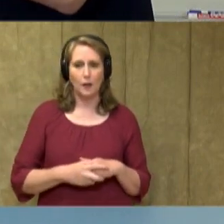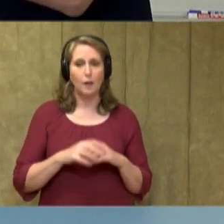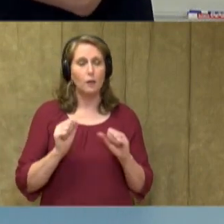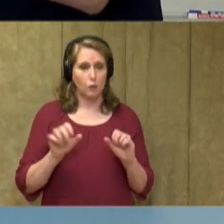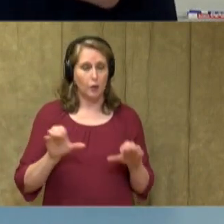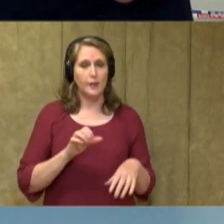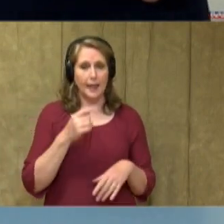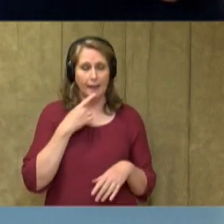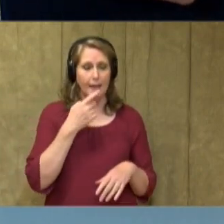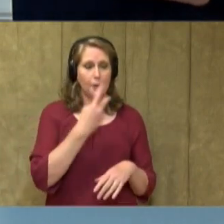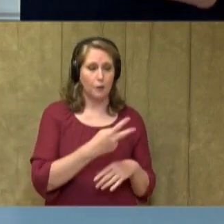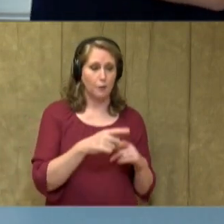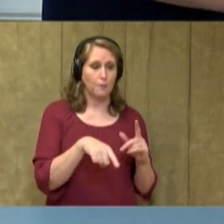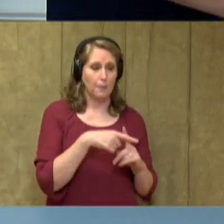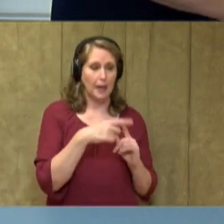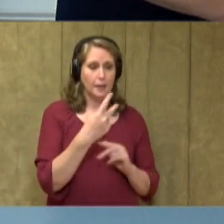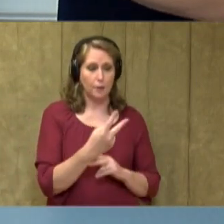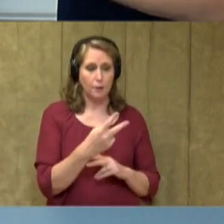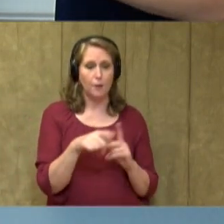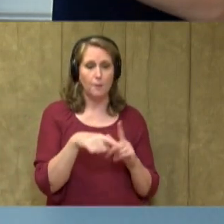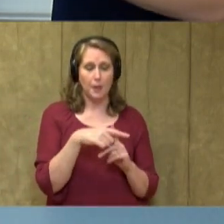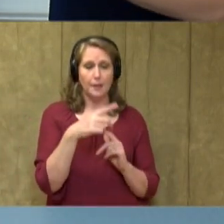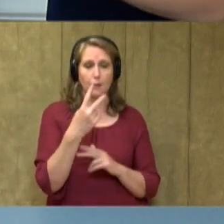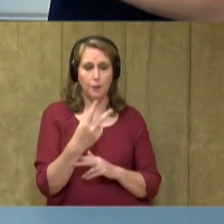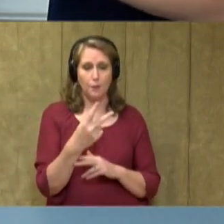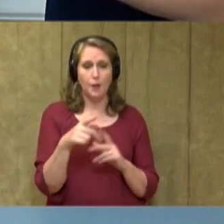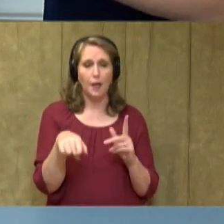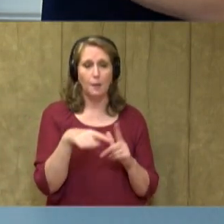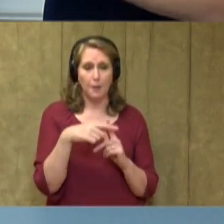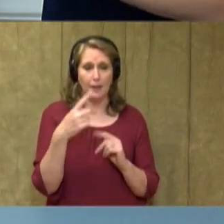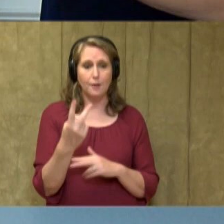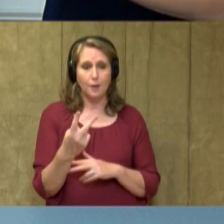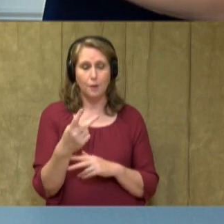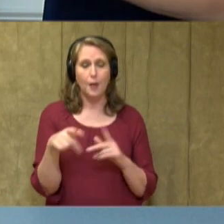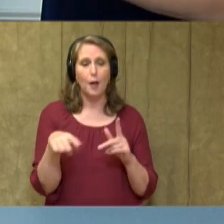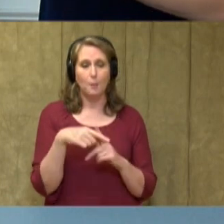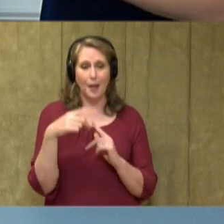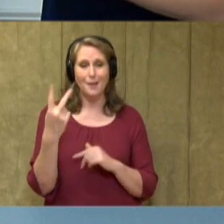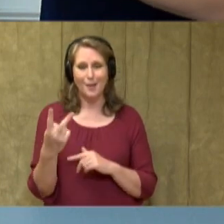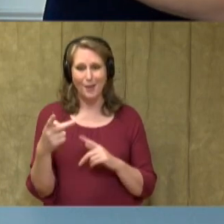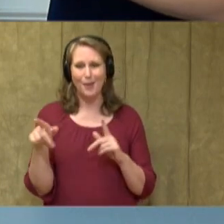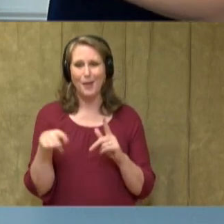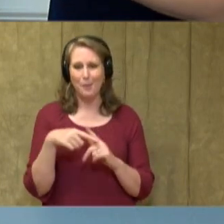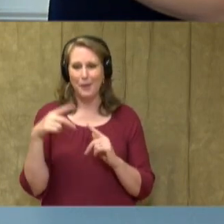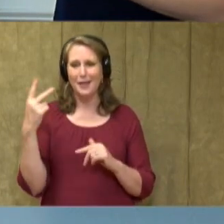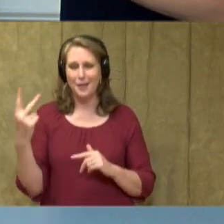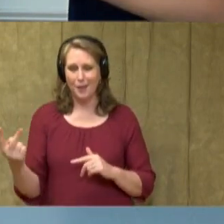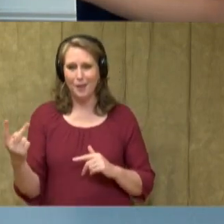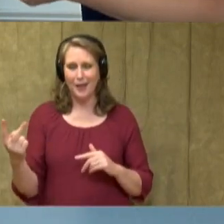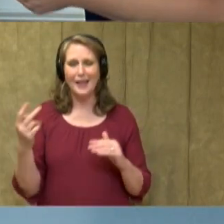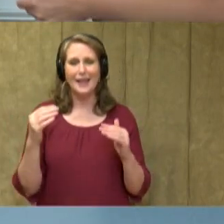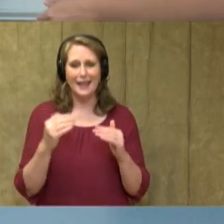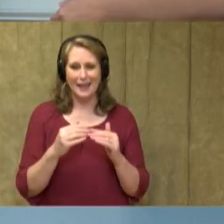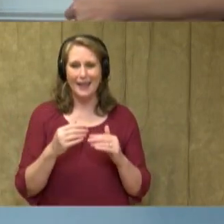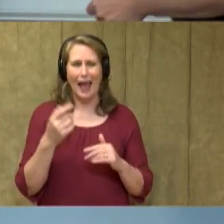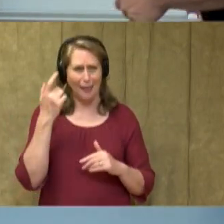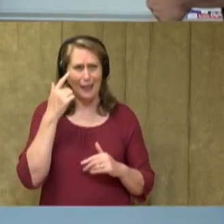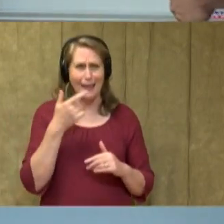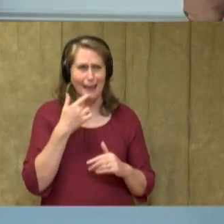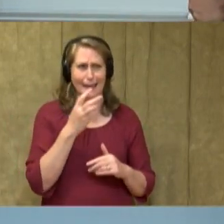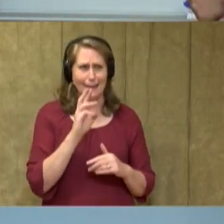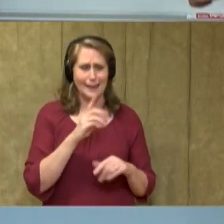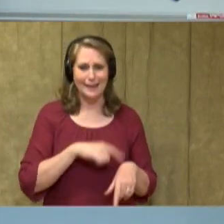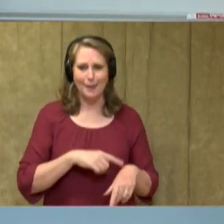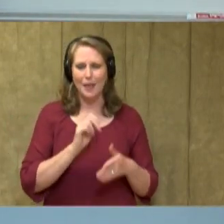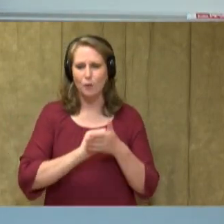could do, you could say 2 plus 2 plus 2 plus 2 plus 2 plus 2. I think I said it 6 times.